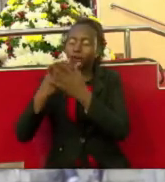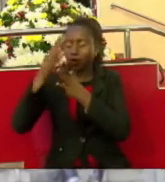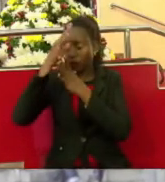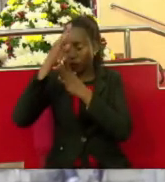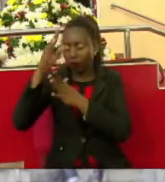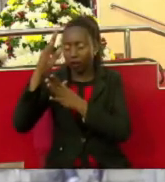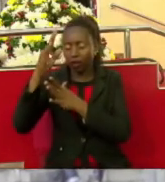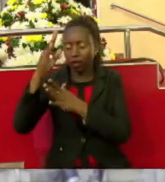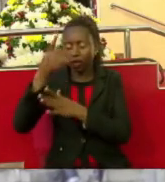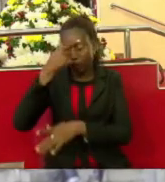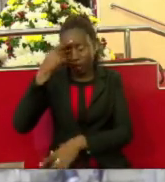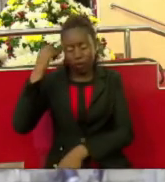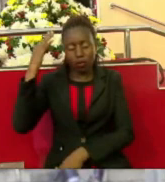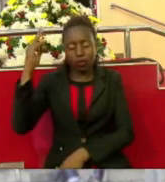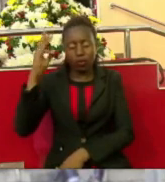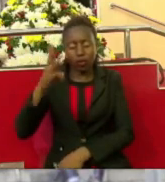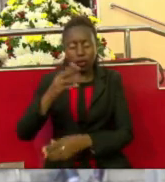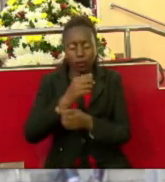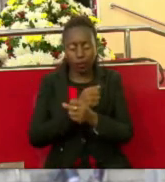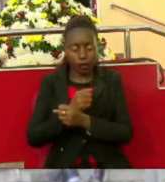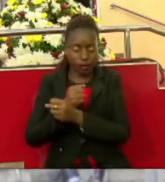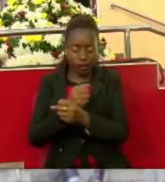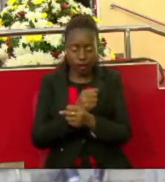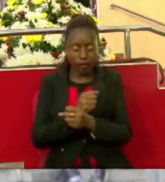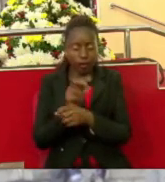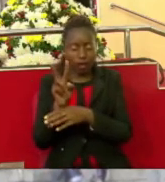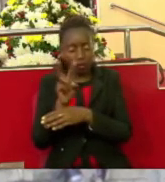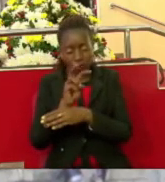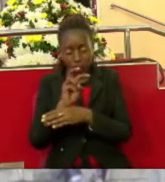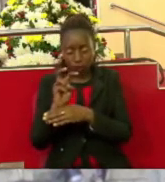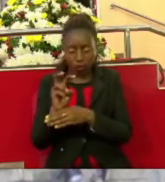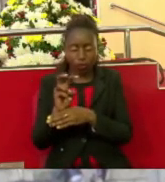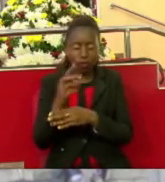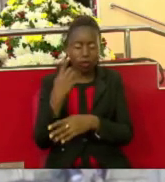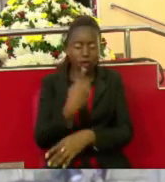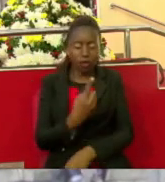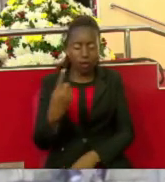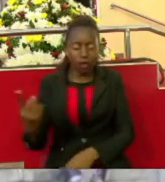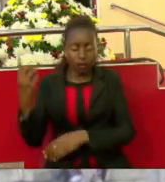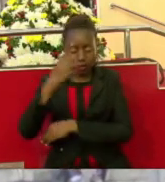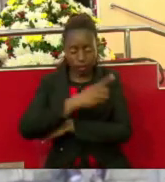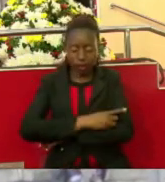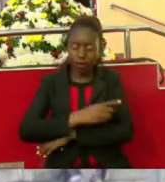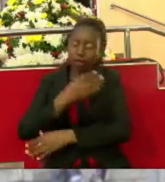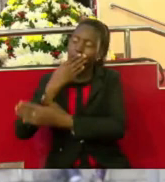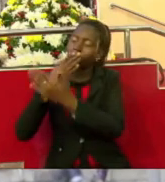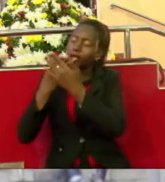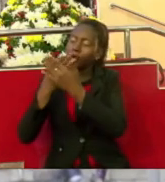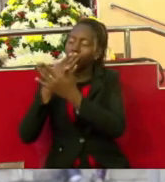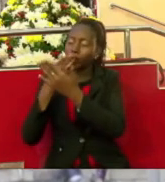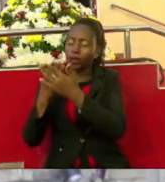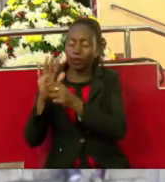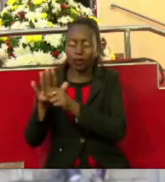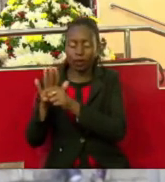protect them. Asante kwa sababu utawalinda. And that you shall watch over them every day. Na utawatizama kila siku. We are so, so grateful, our Father. Tunashukurani